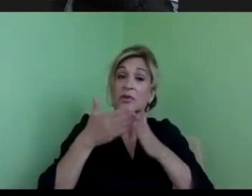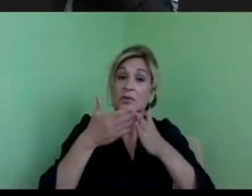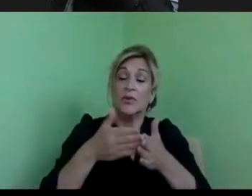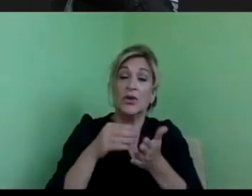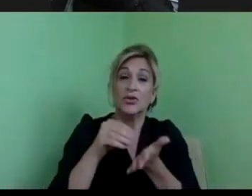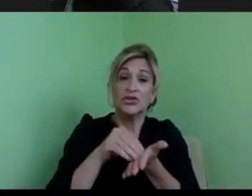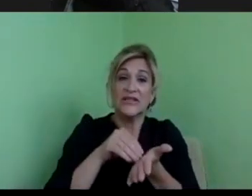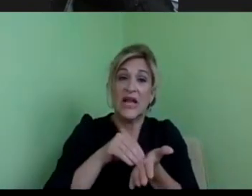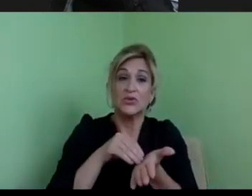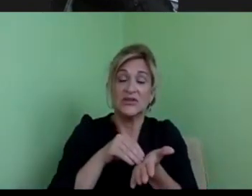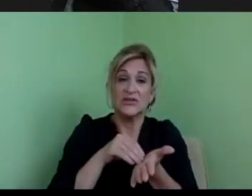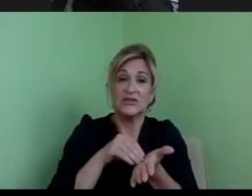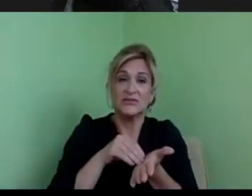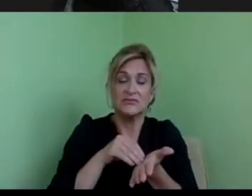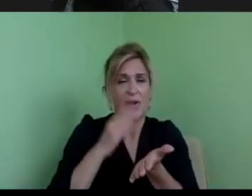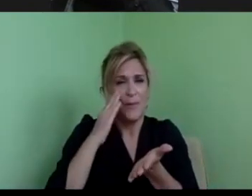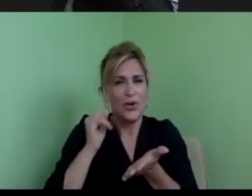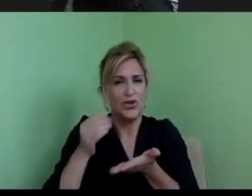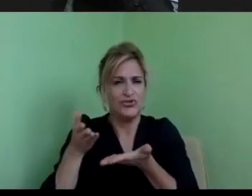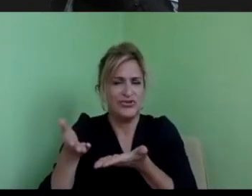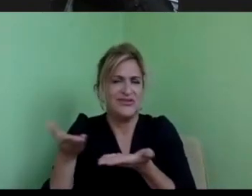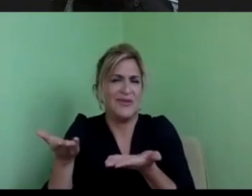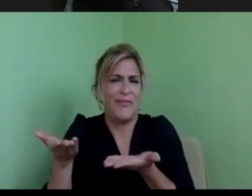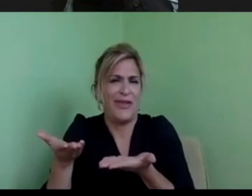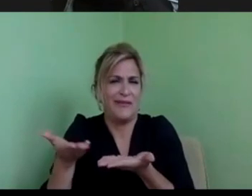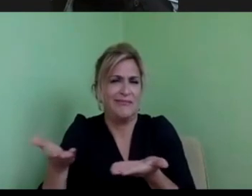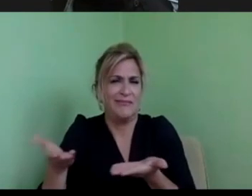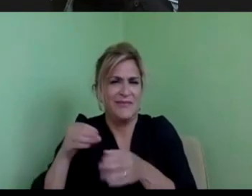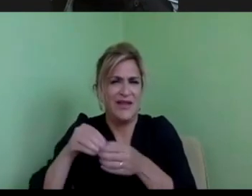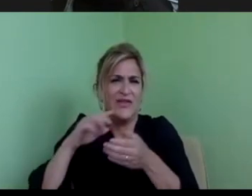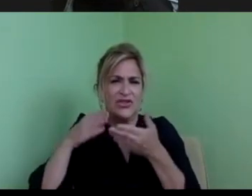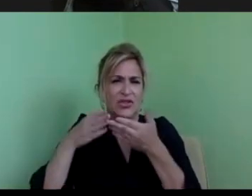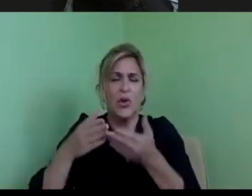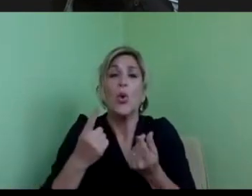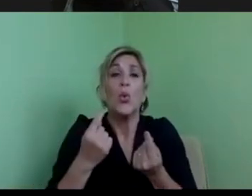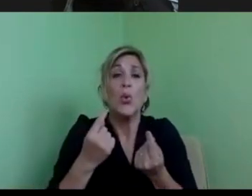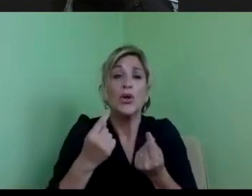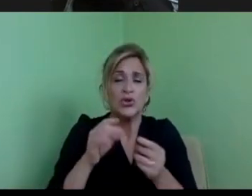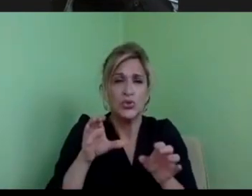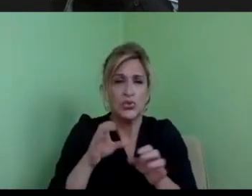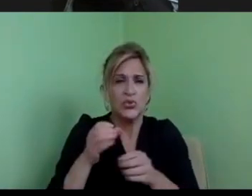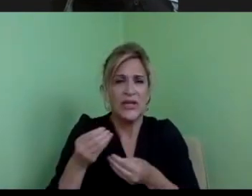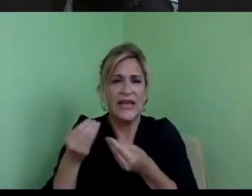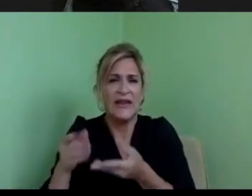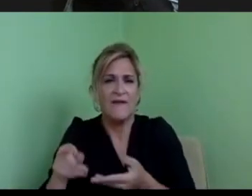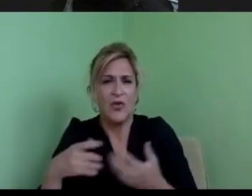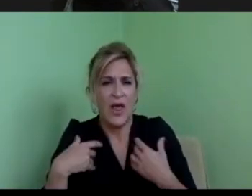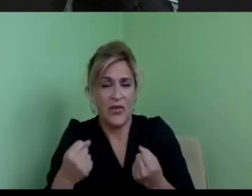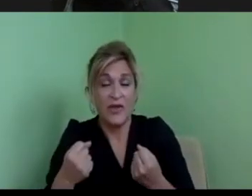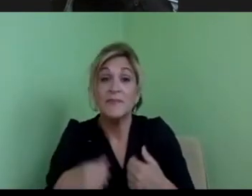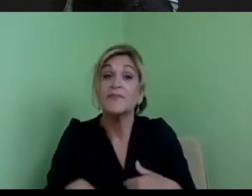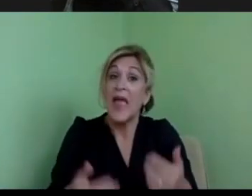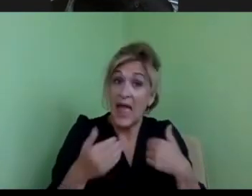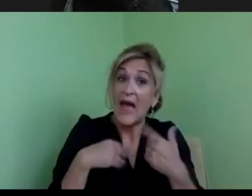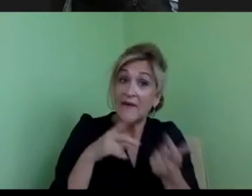him about what is what what can they do to get her healthy right and so they have doctors on